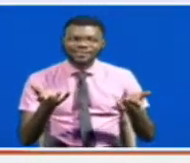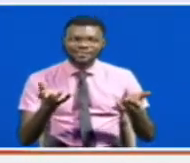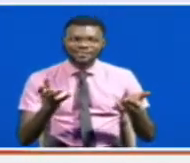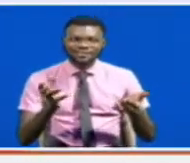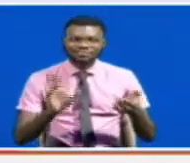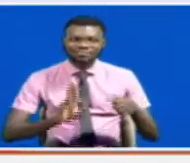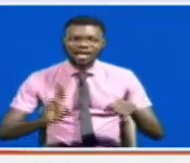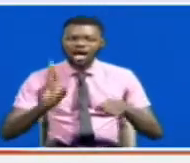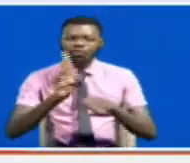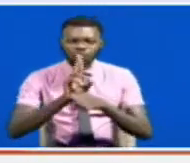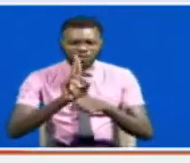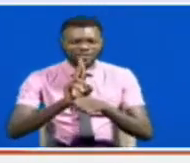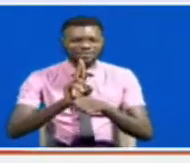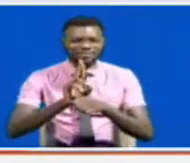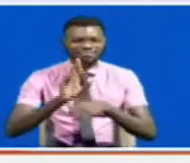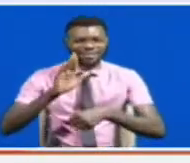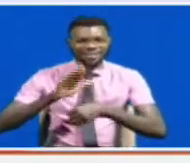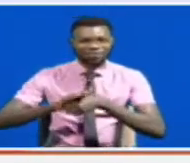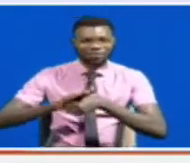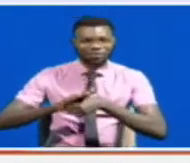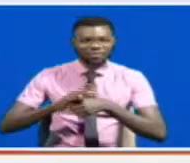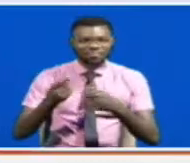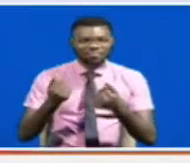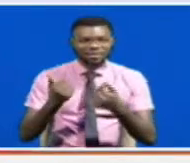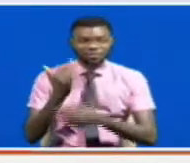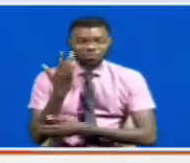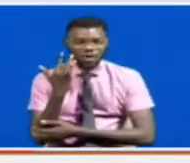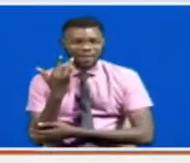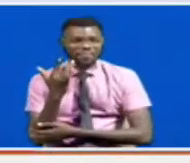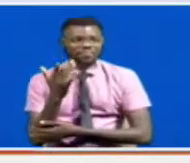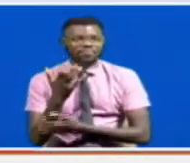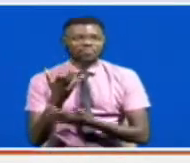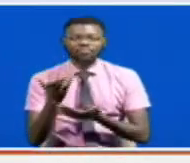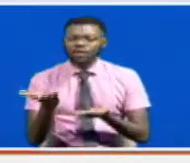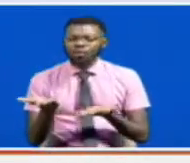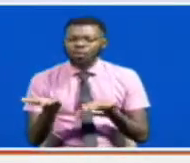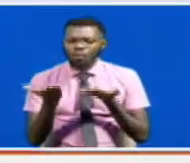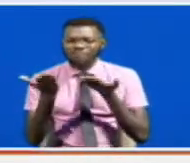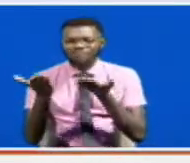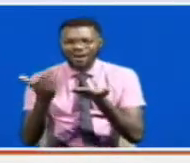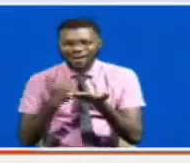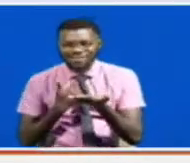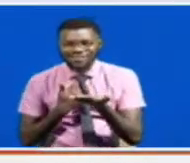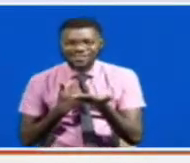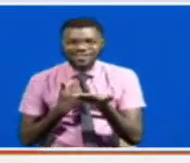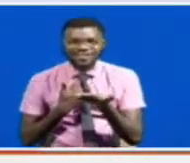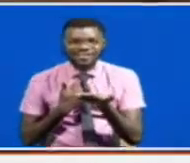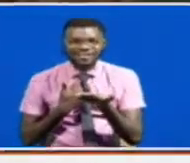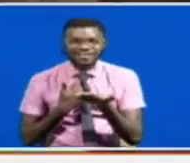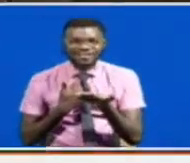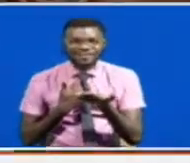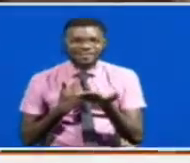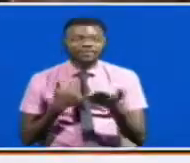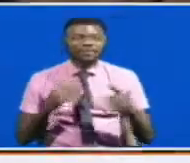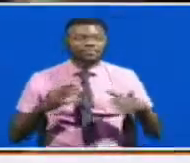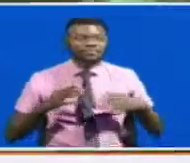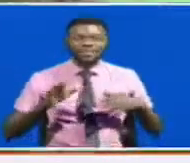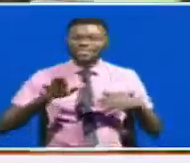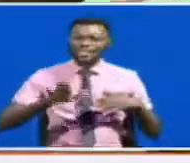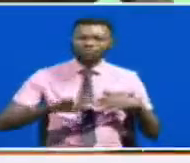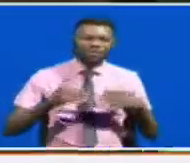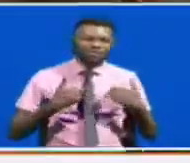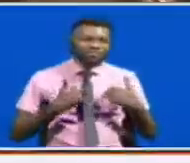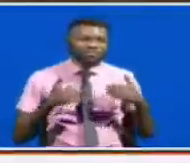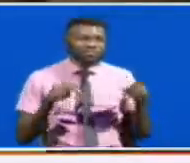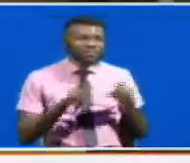spending, mainly because of the fact that they had offers that they were making and discounts that were offered to the wider public. The reduced income